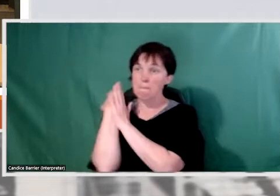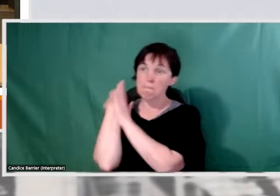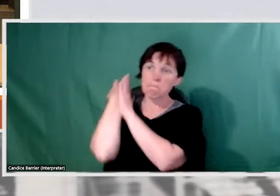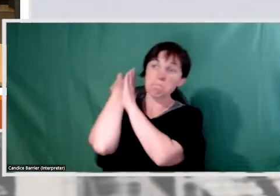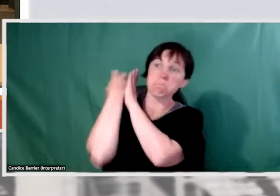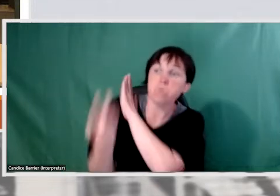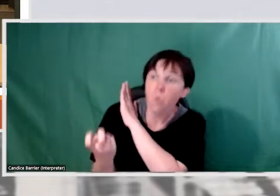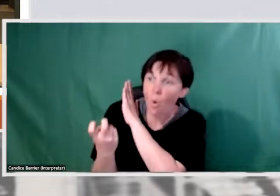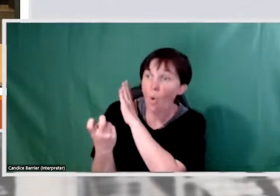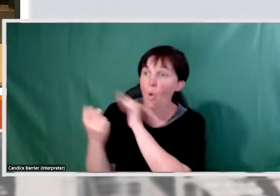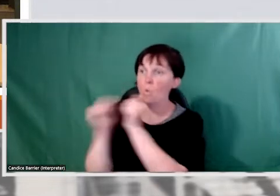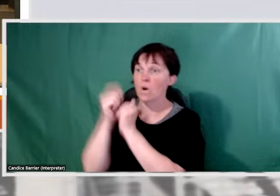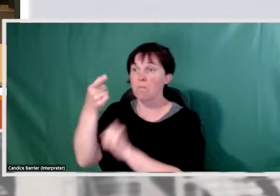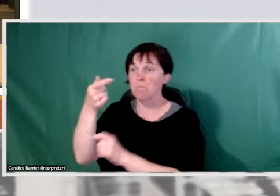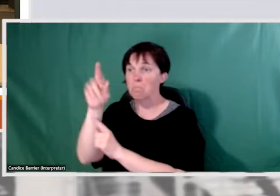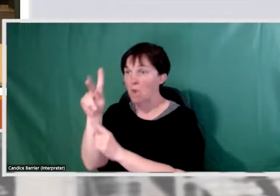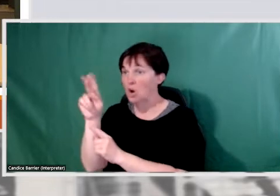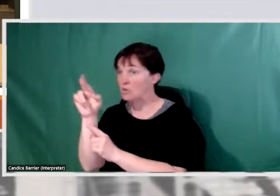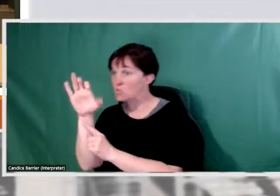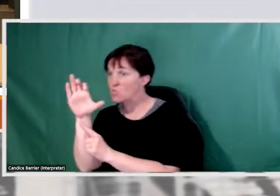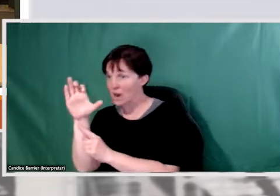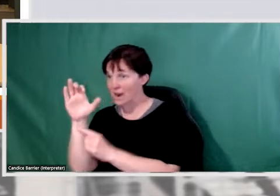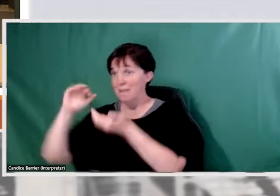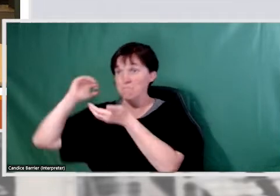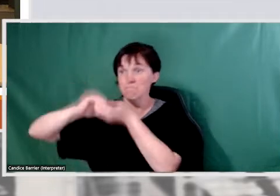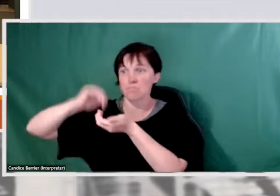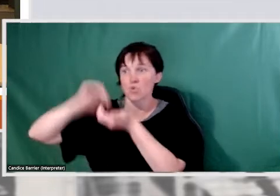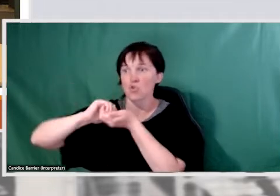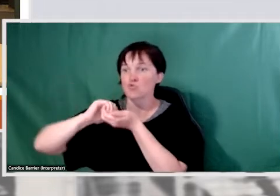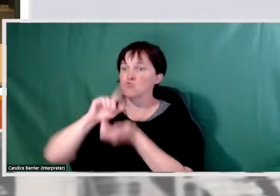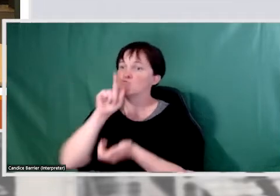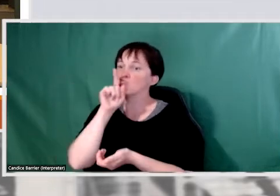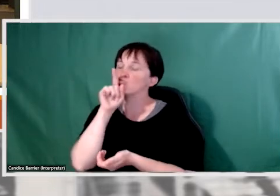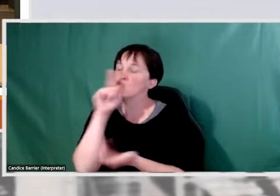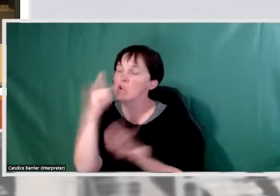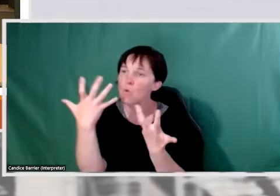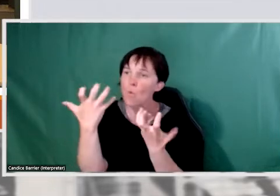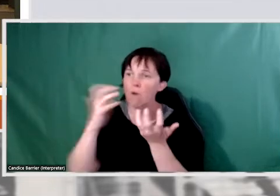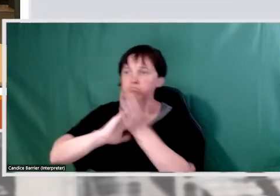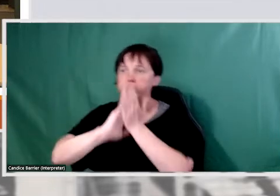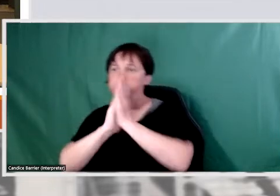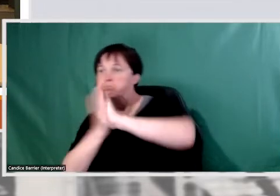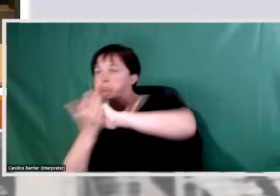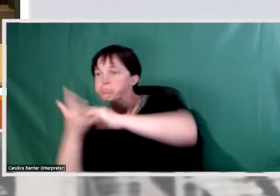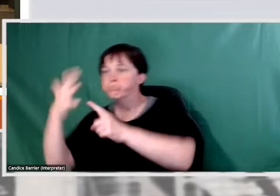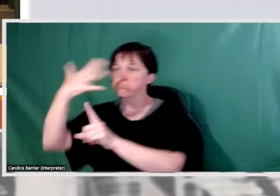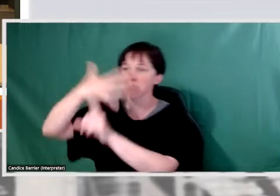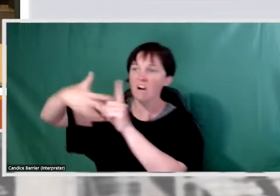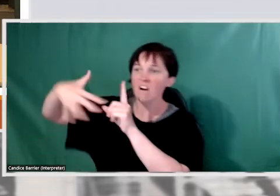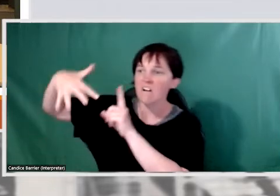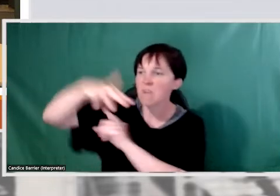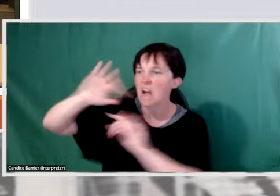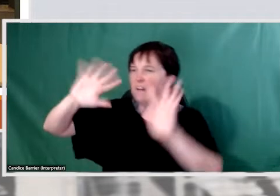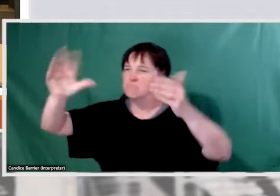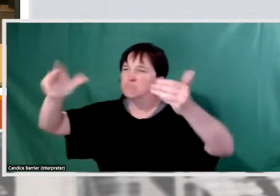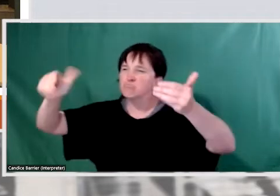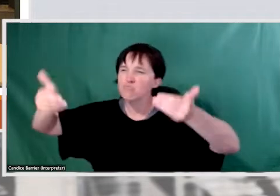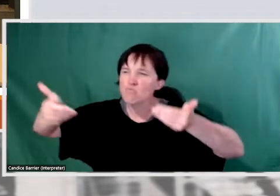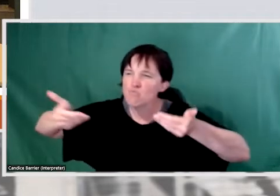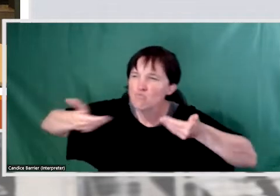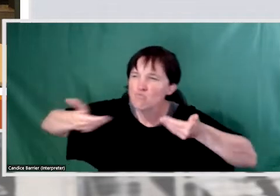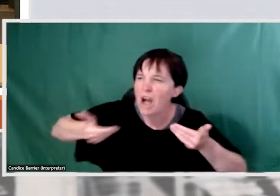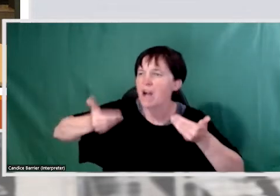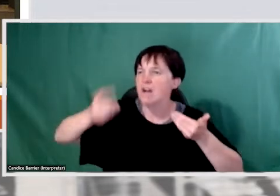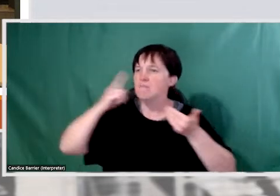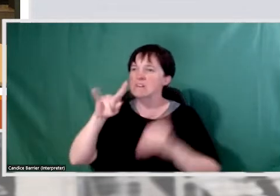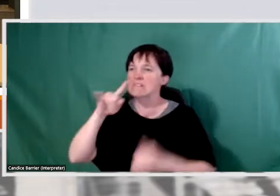Rec partners and really wanted to create an environment that was welcoming, for kids and